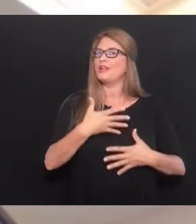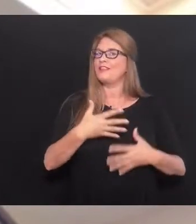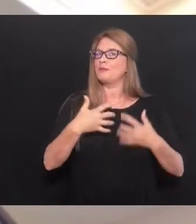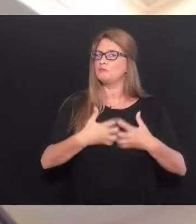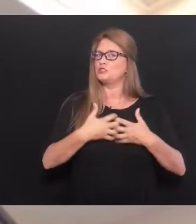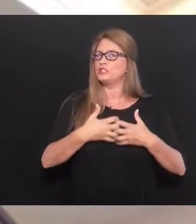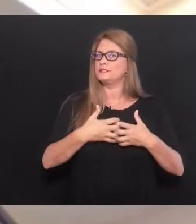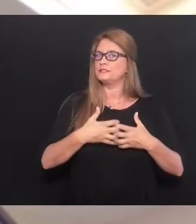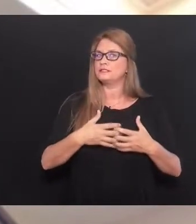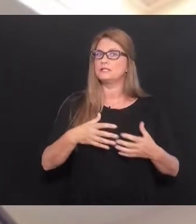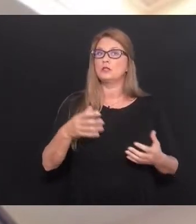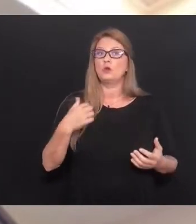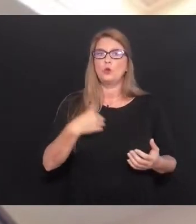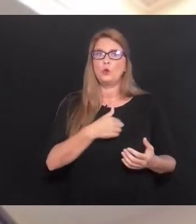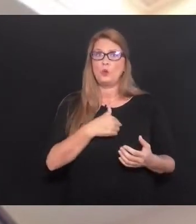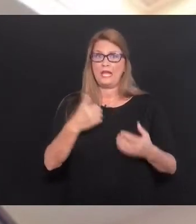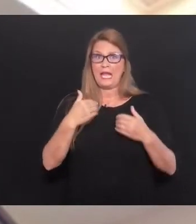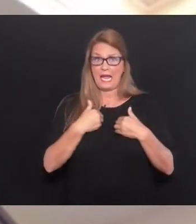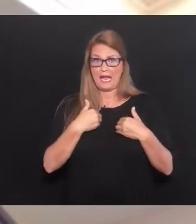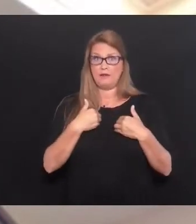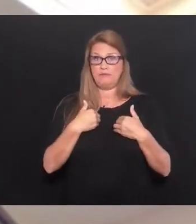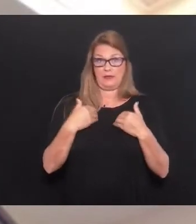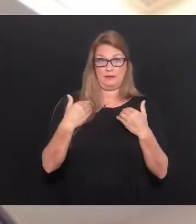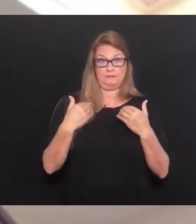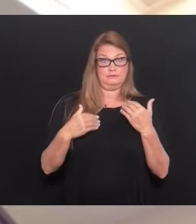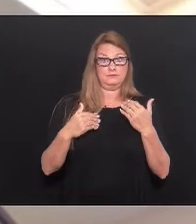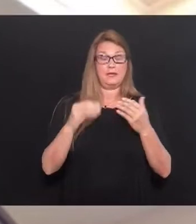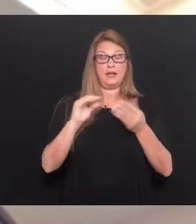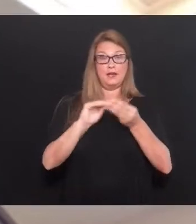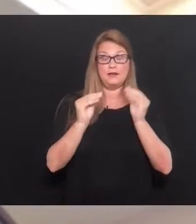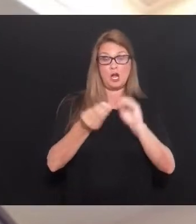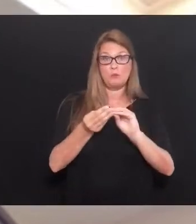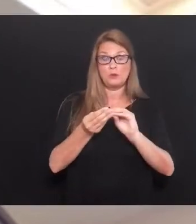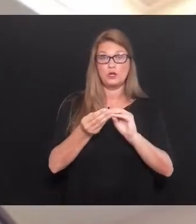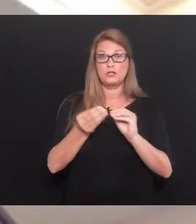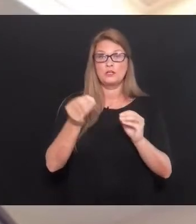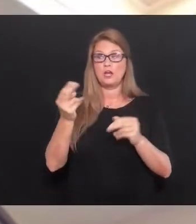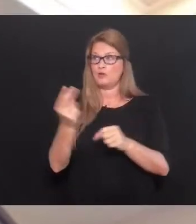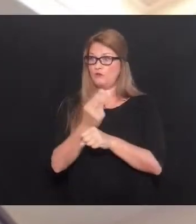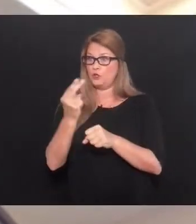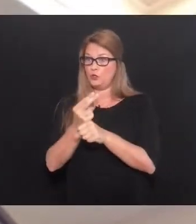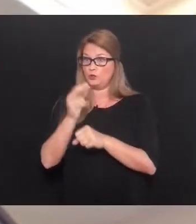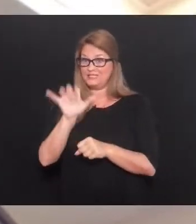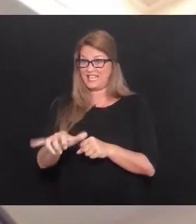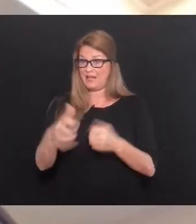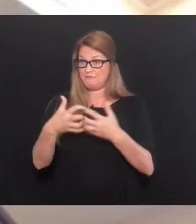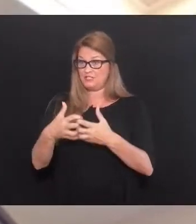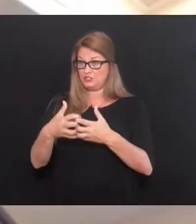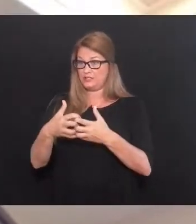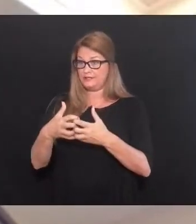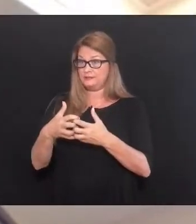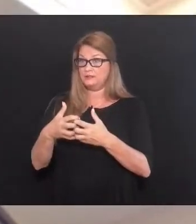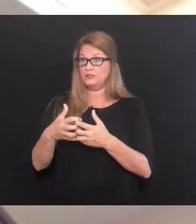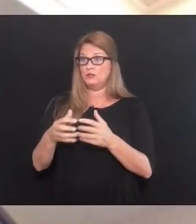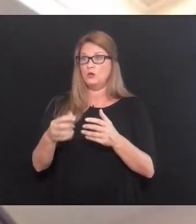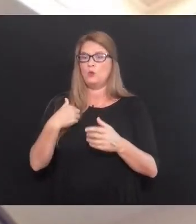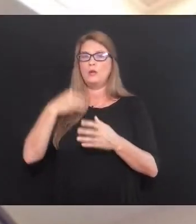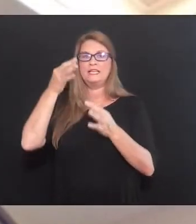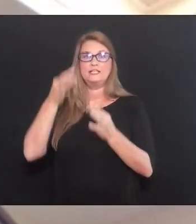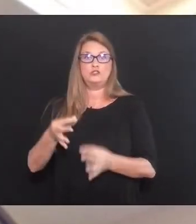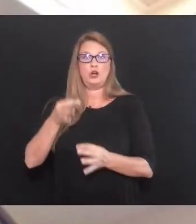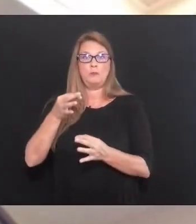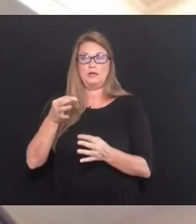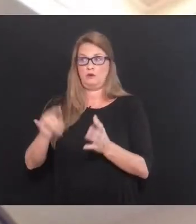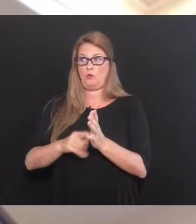Command. We have a trigger point of use of ventilators that we determined when we would order